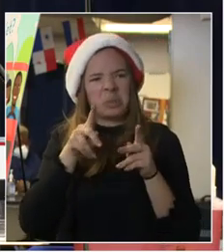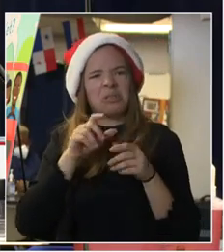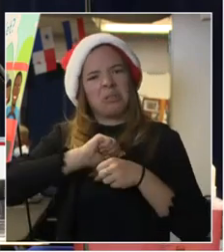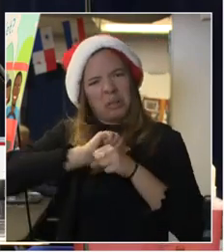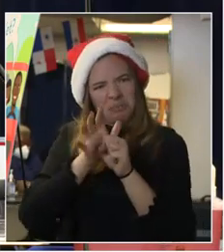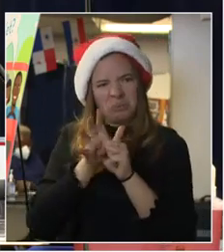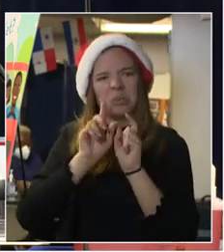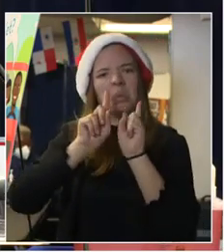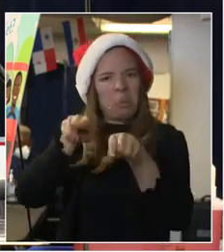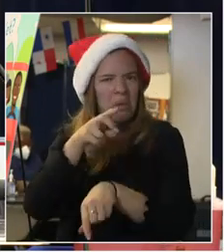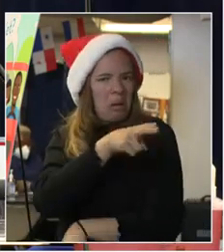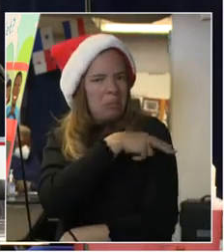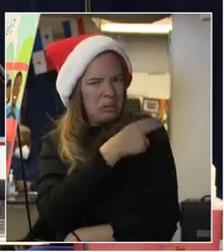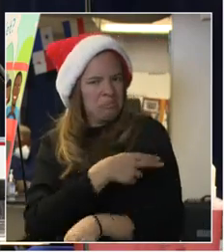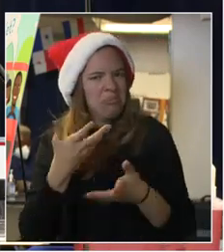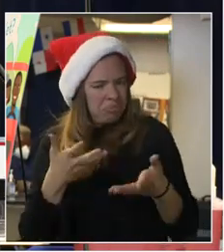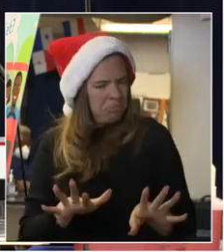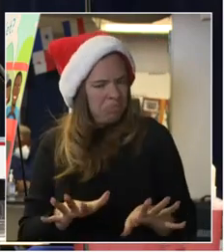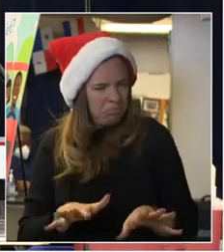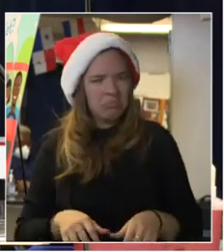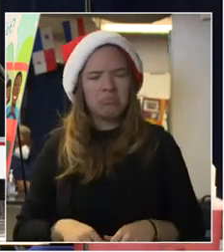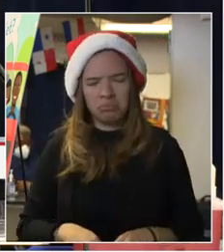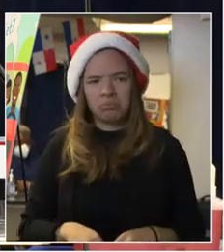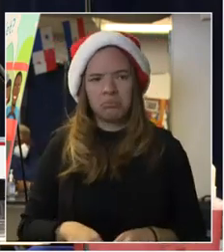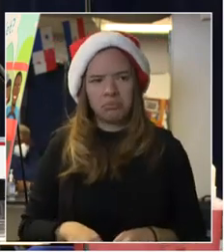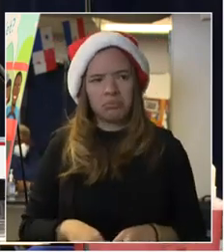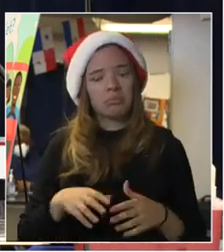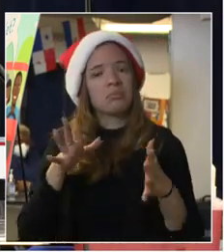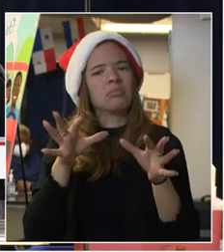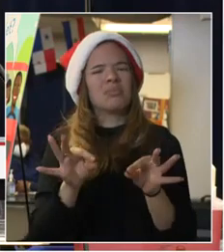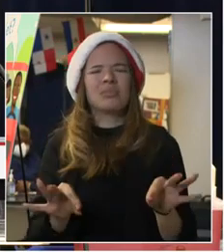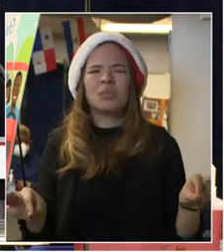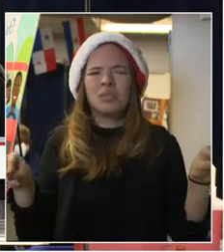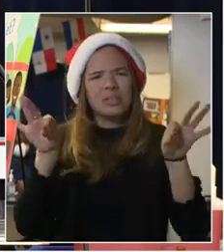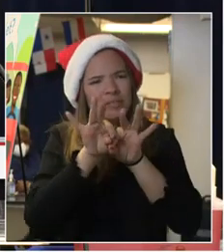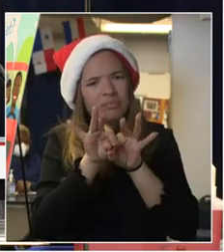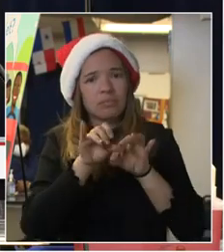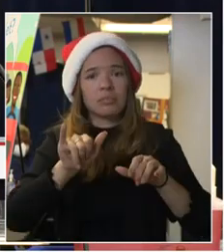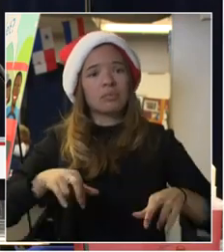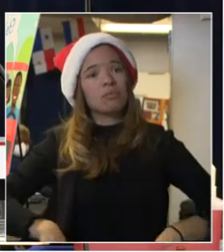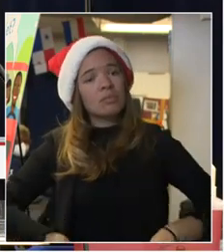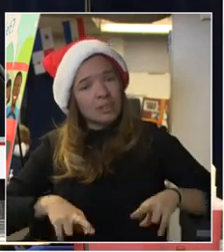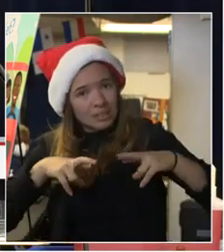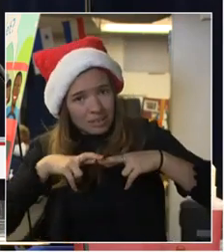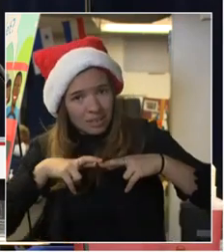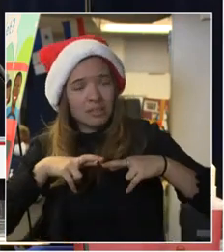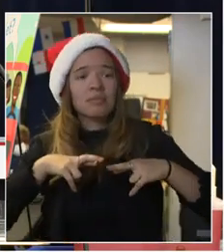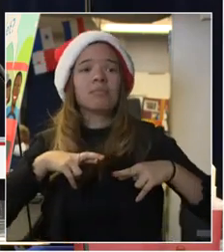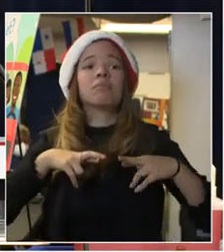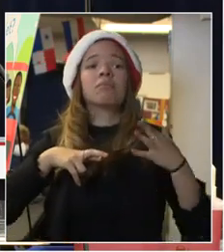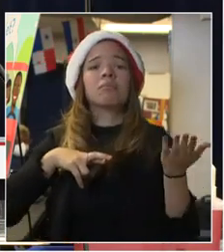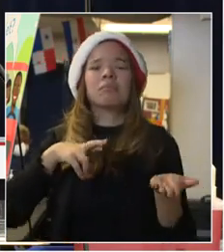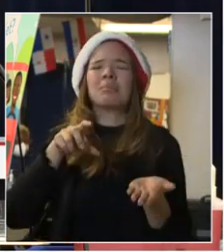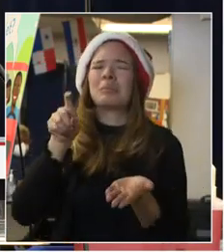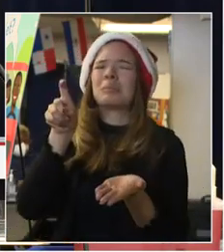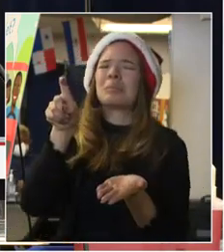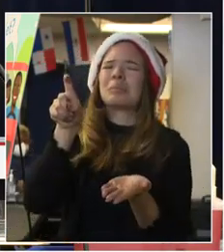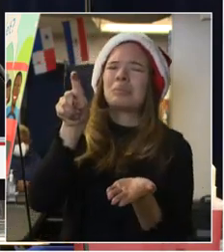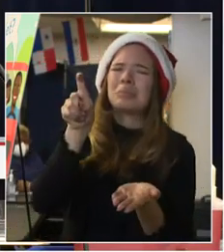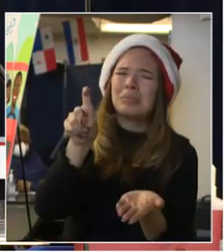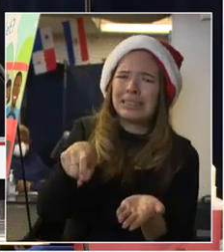I must convey the importance for our residents to get up to date and to receive their